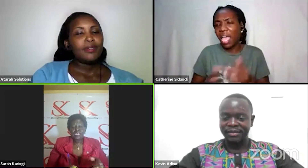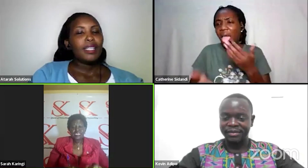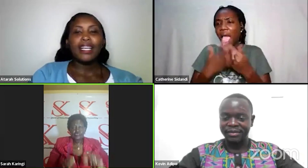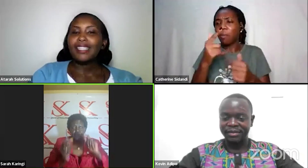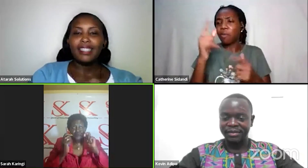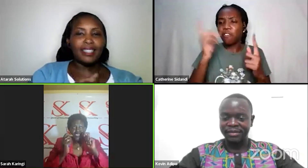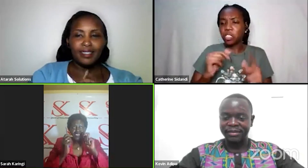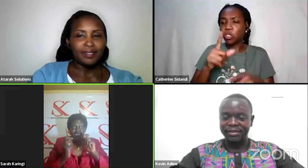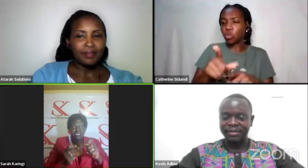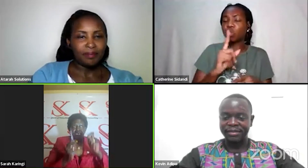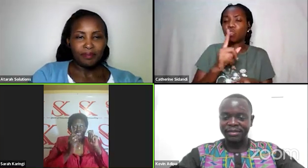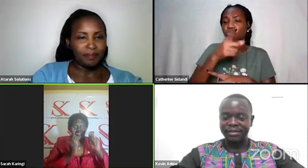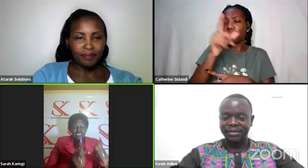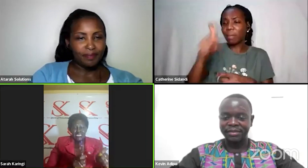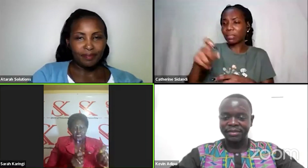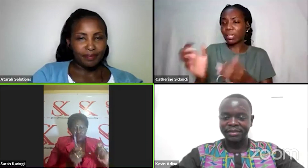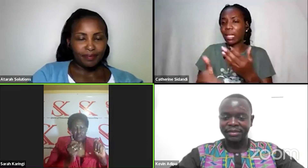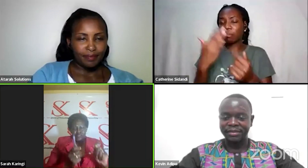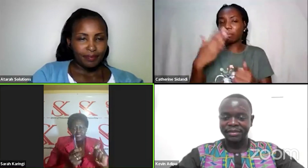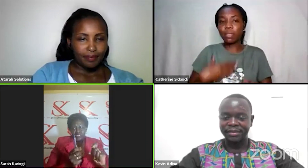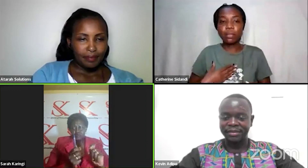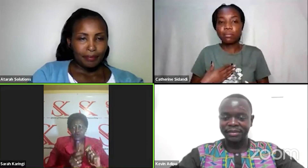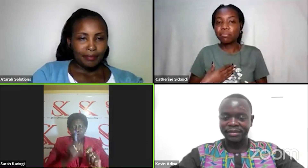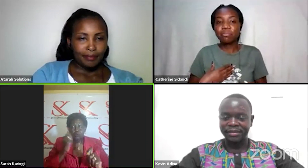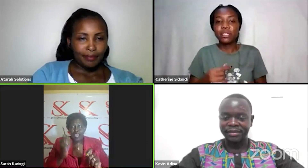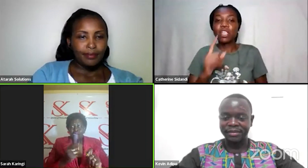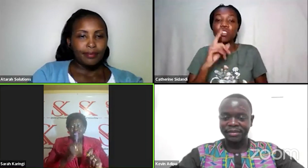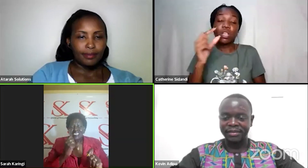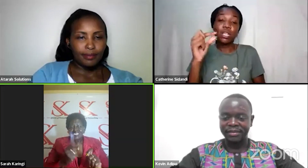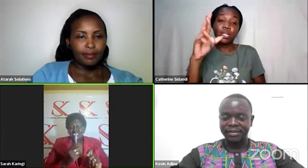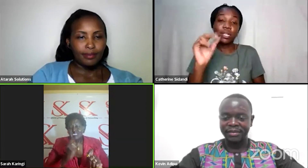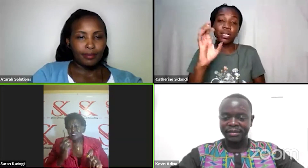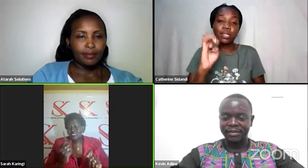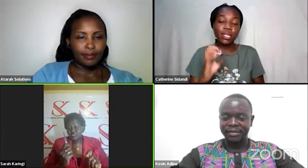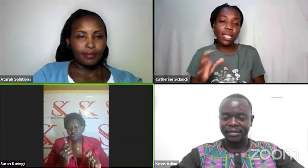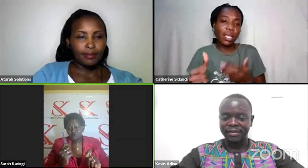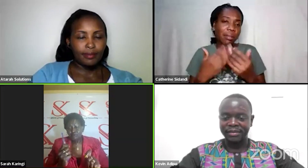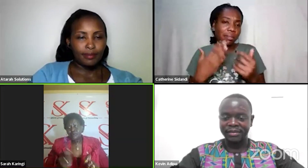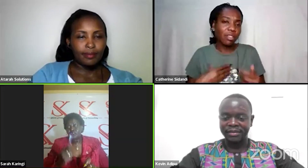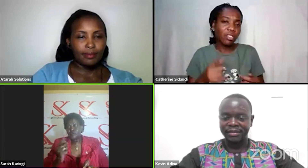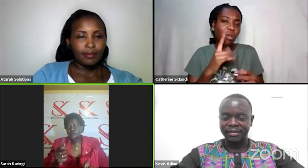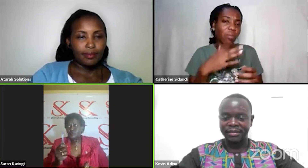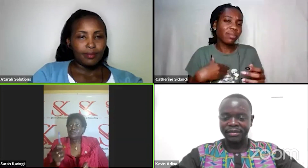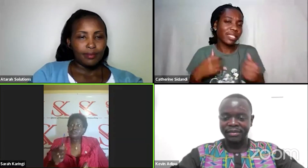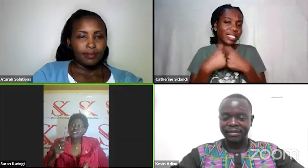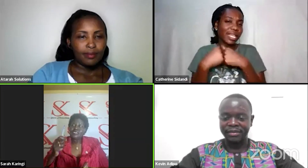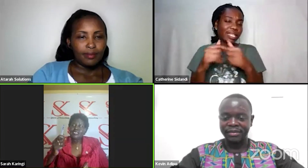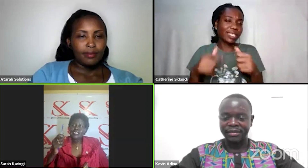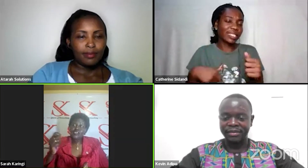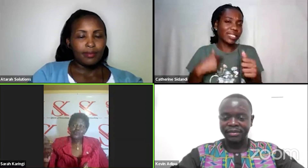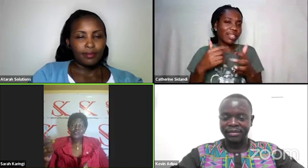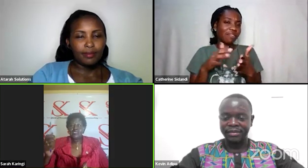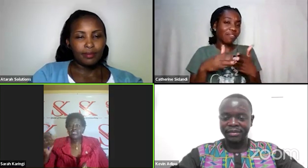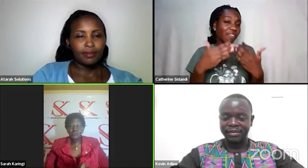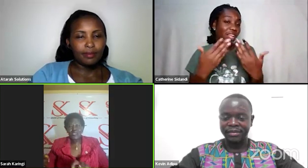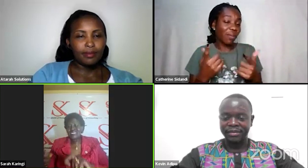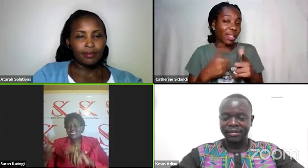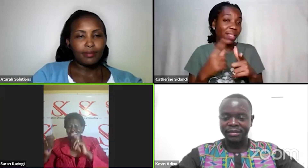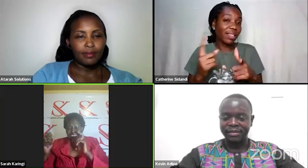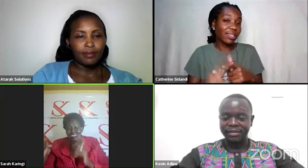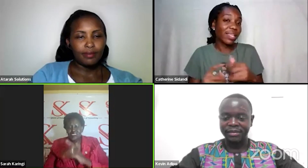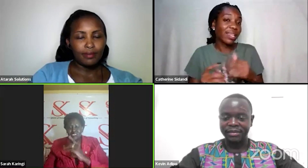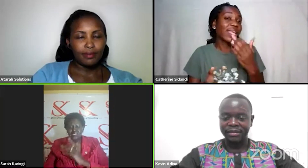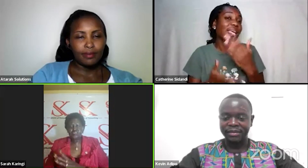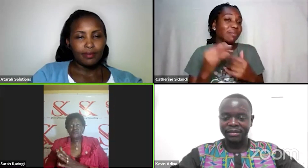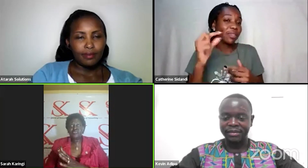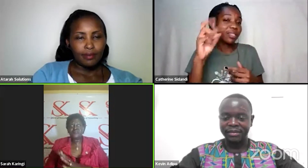No, it should be, Grace has helped me today. So how can I challenge myself to help her just